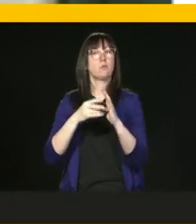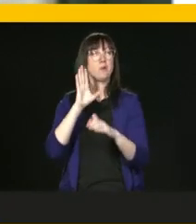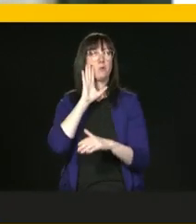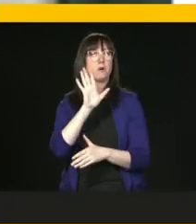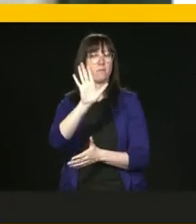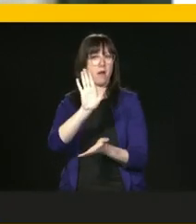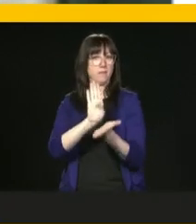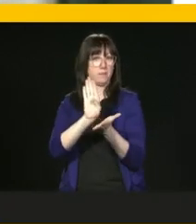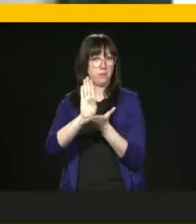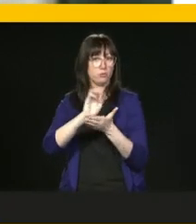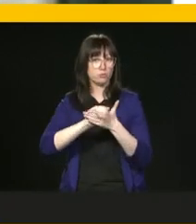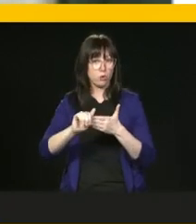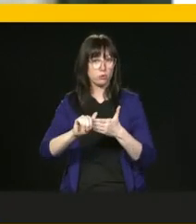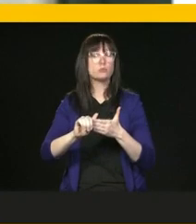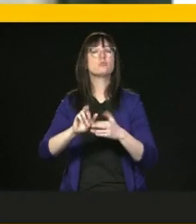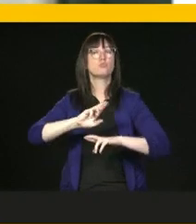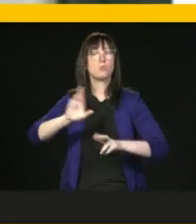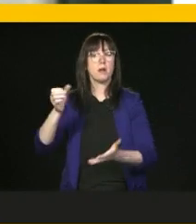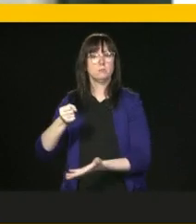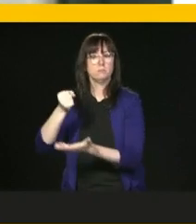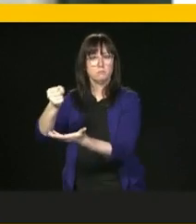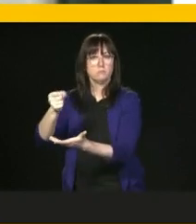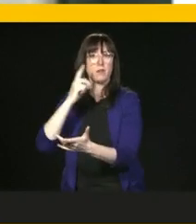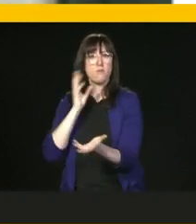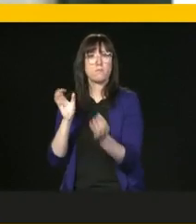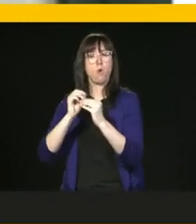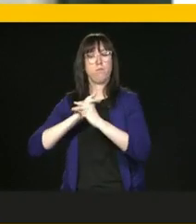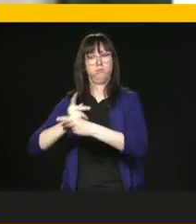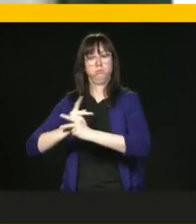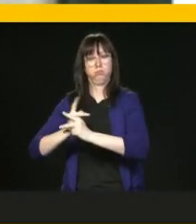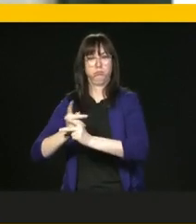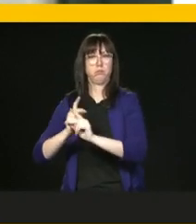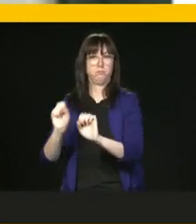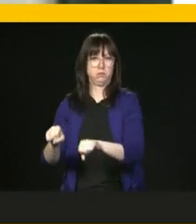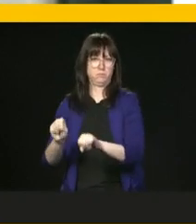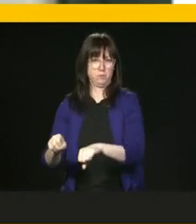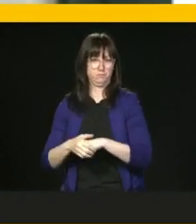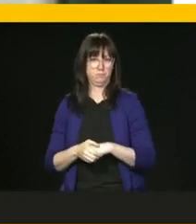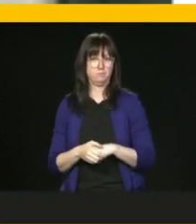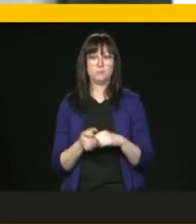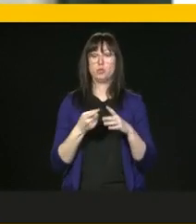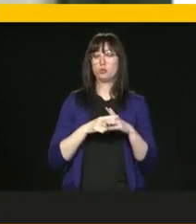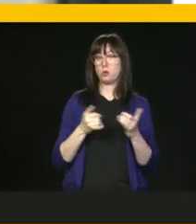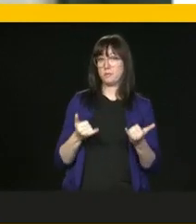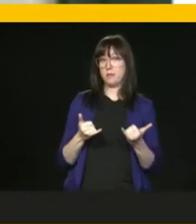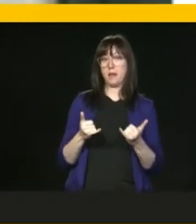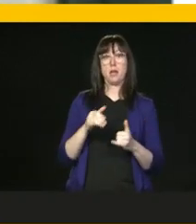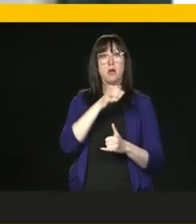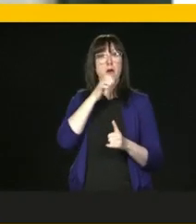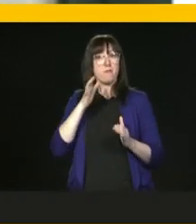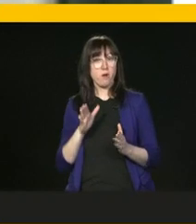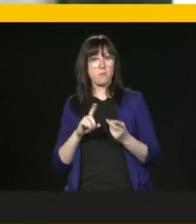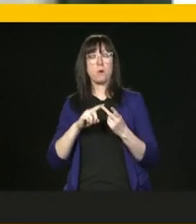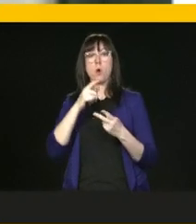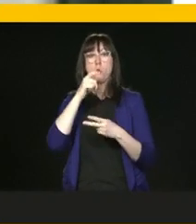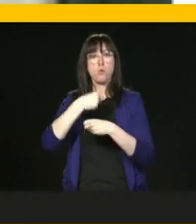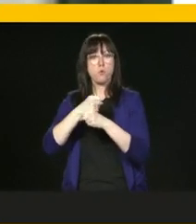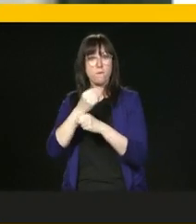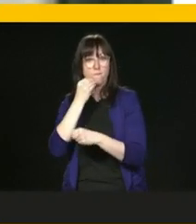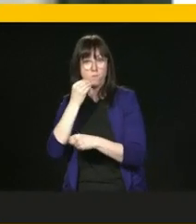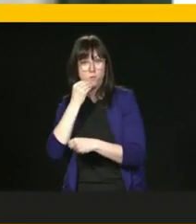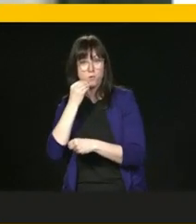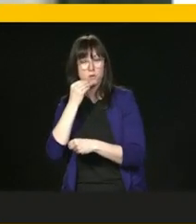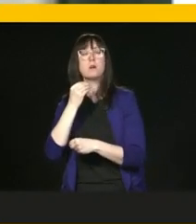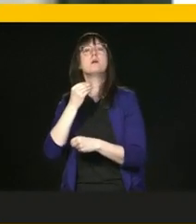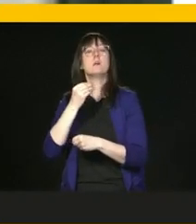$5 billion in additional lending capacity. Starting today, farmers and producers can apply through Farm